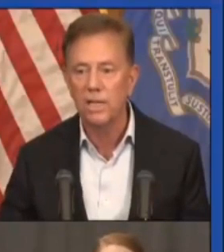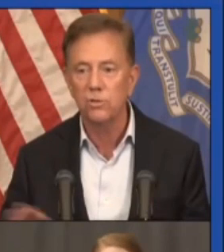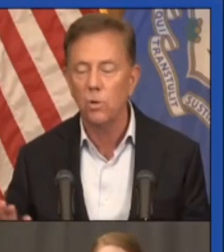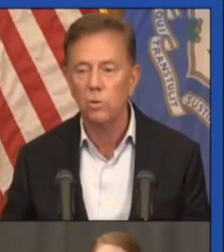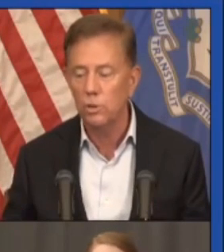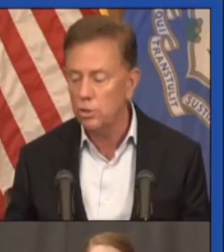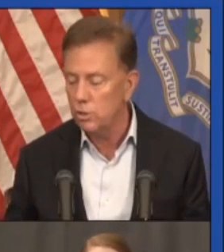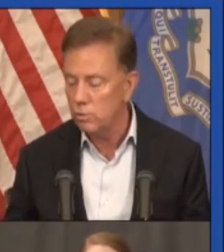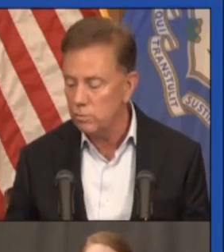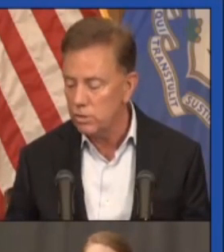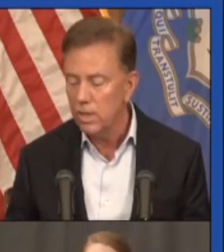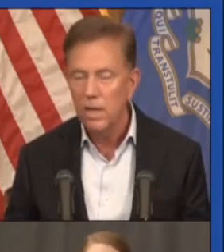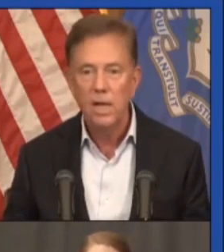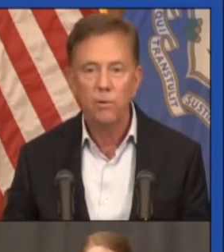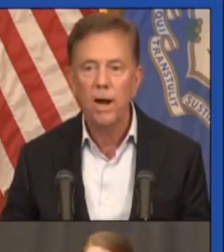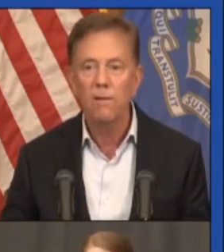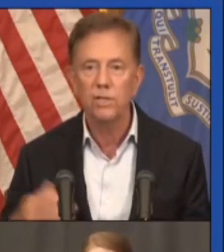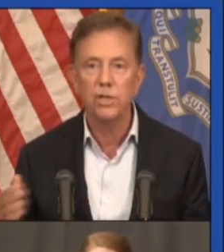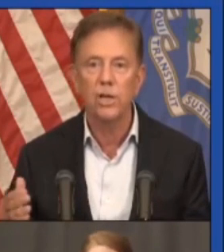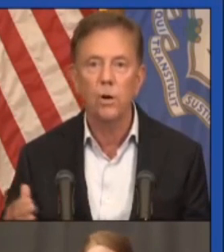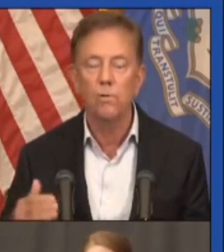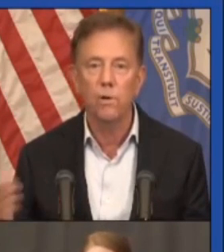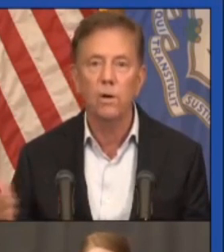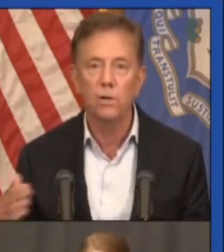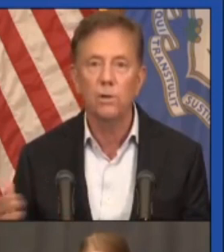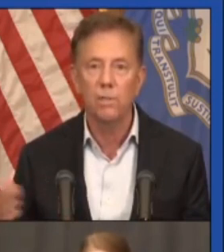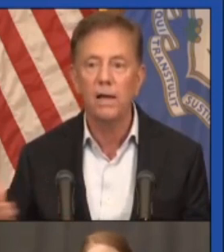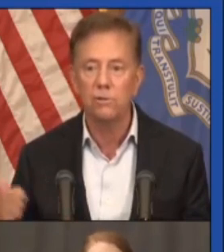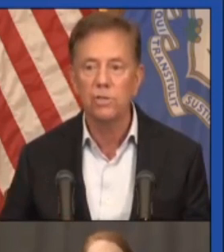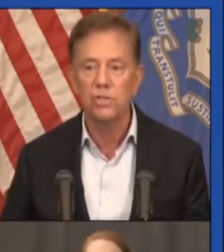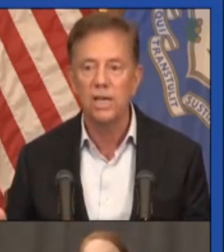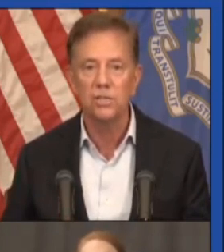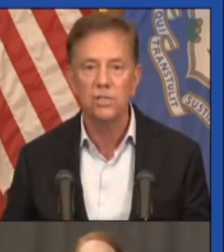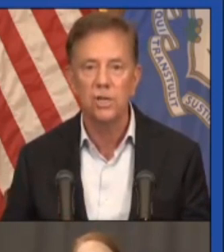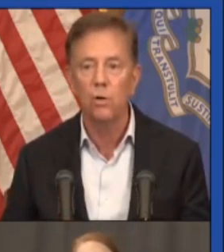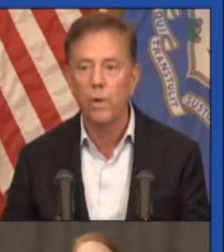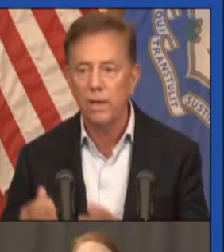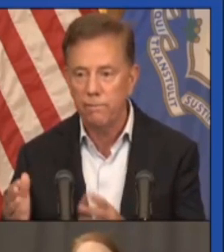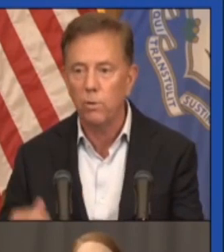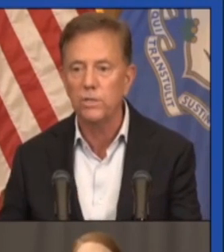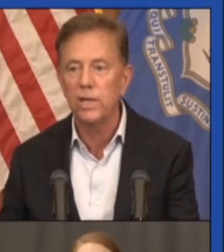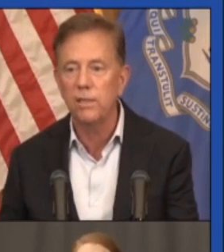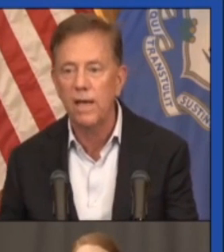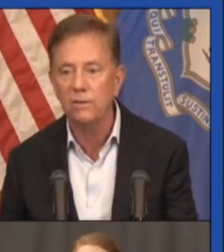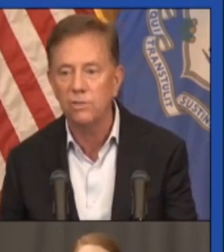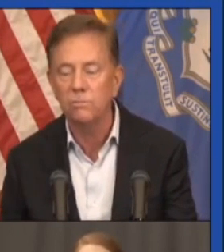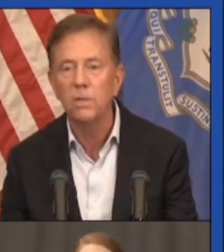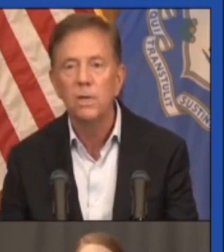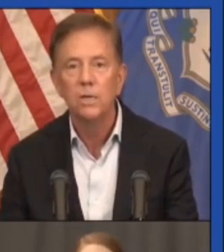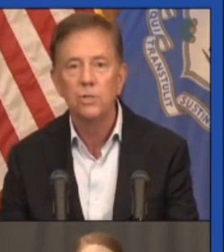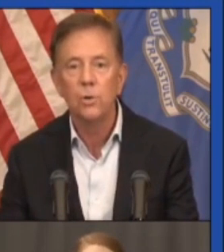1%, so that's all good news. And we're averaging over 100,000 tests a week,